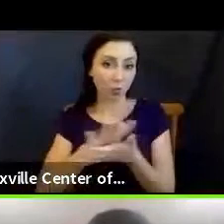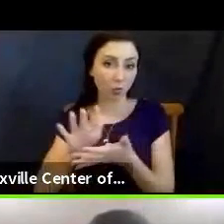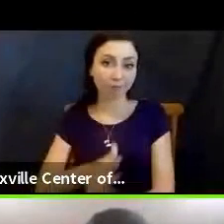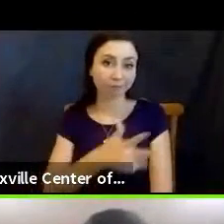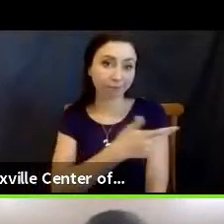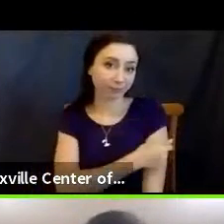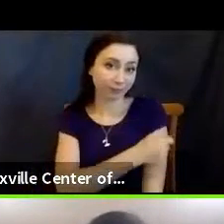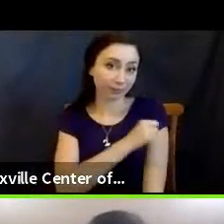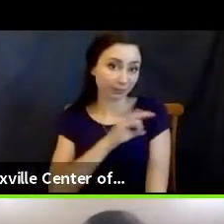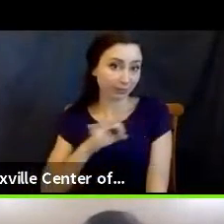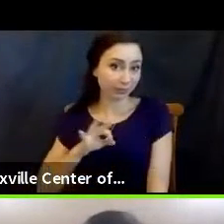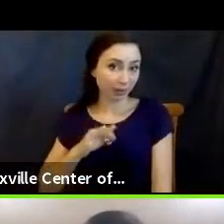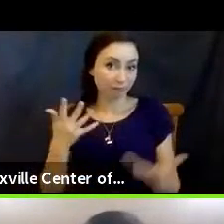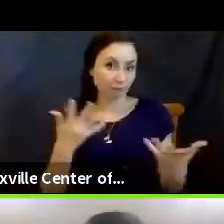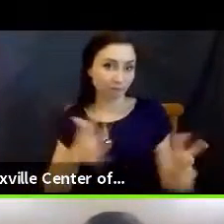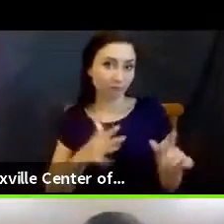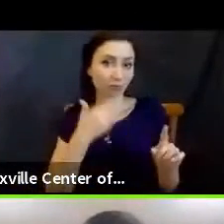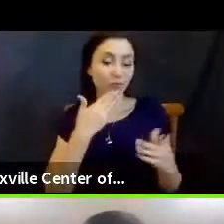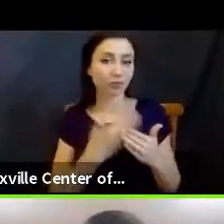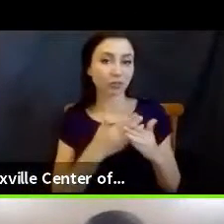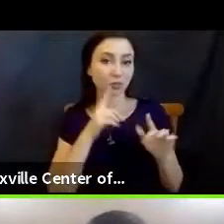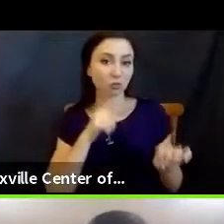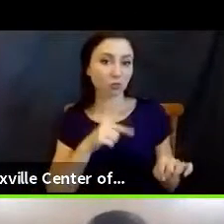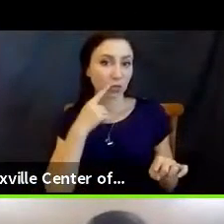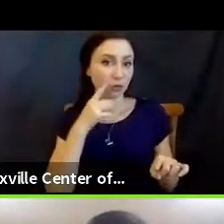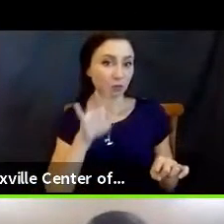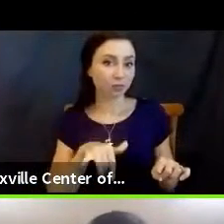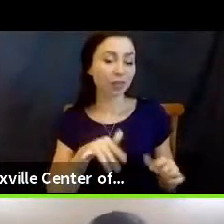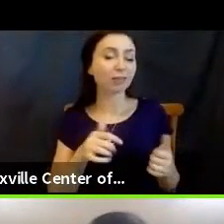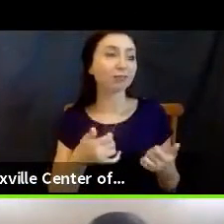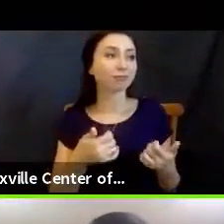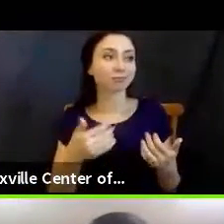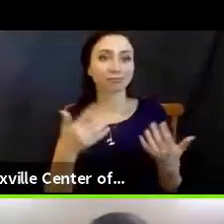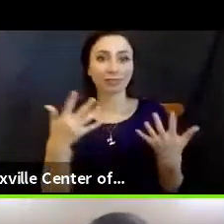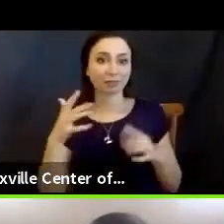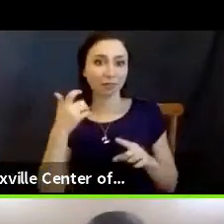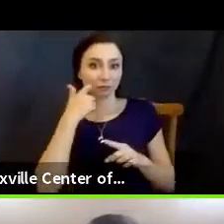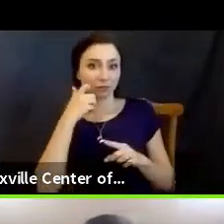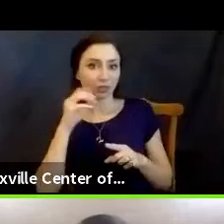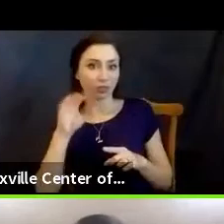staff. So we had a pretty good turnout for that. And they just finished that on October the 9th.